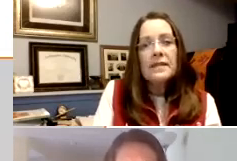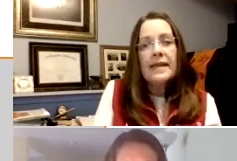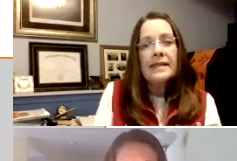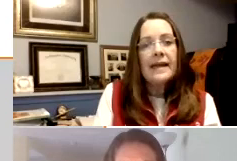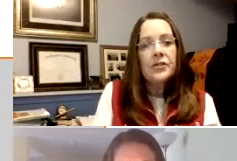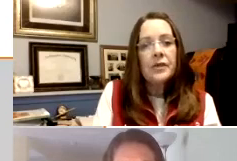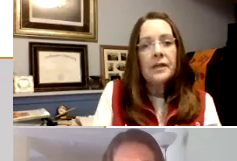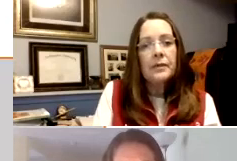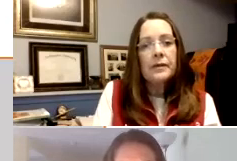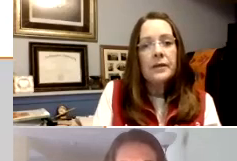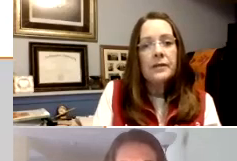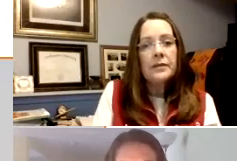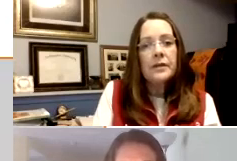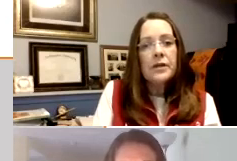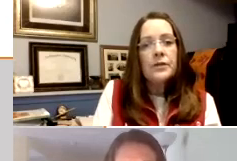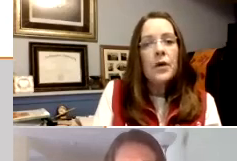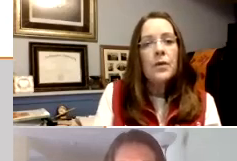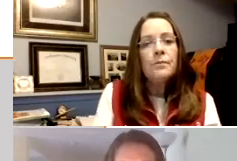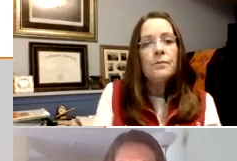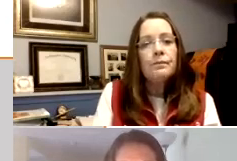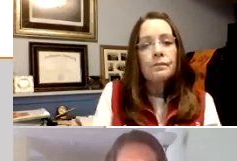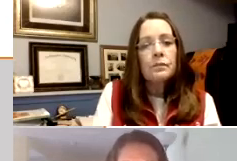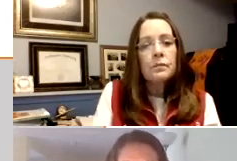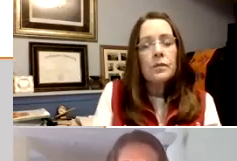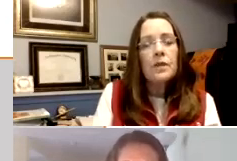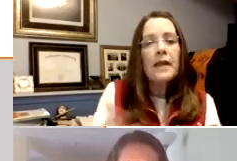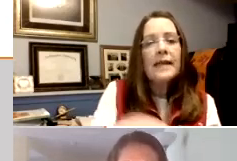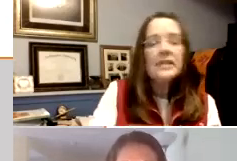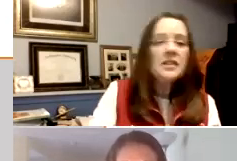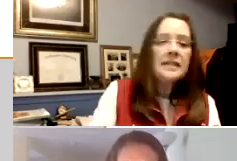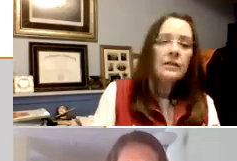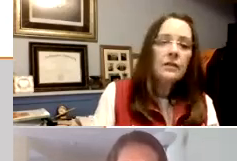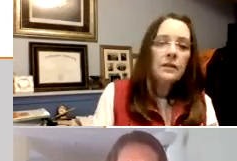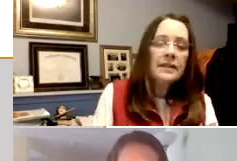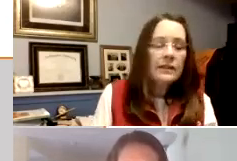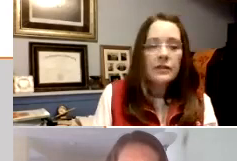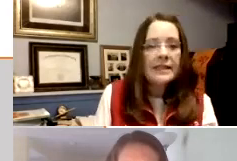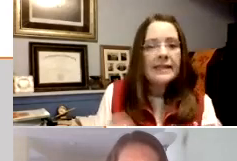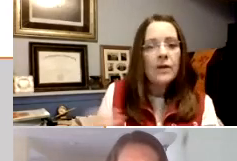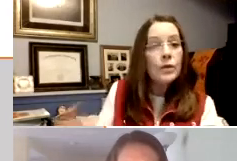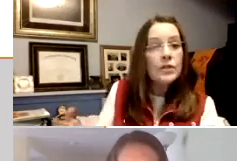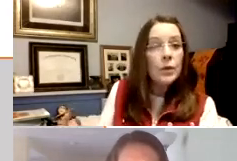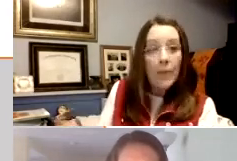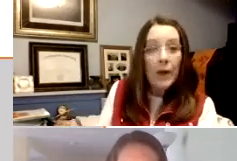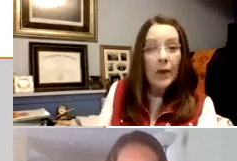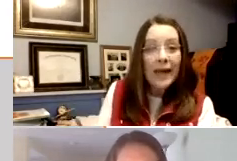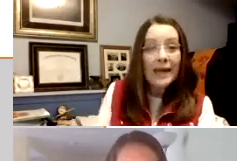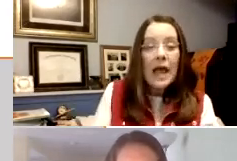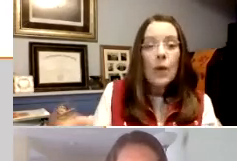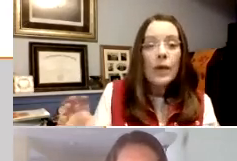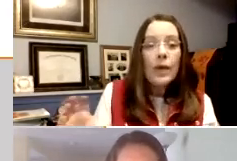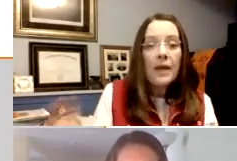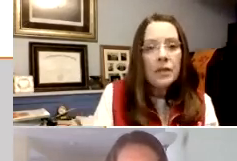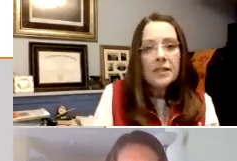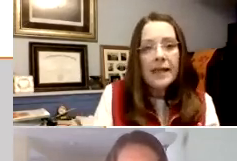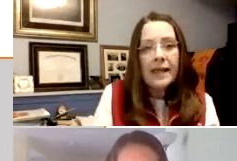this light attached to it. And where is my cursor? So the light is just a silver Slinky, the old school metal one,